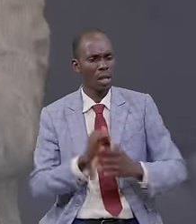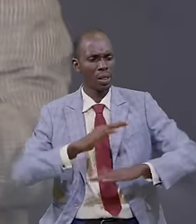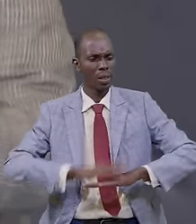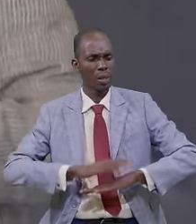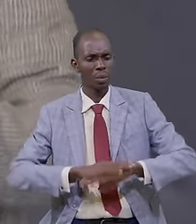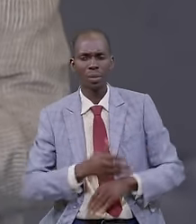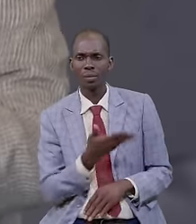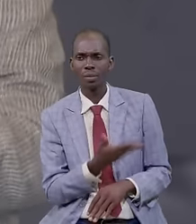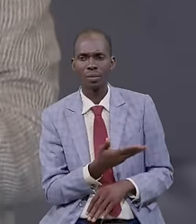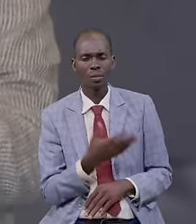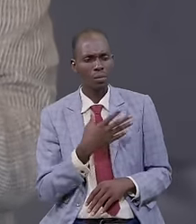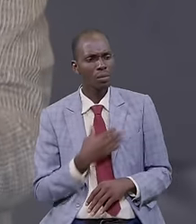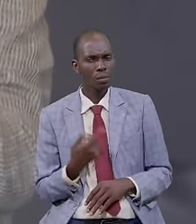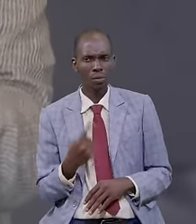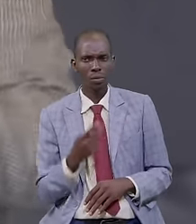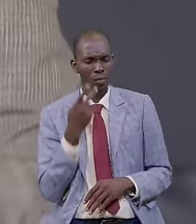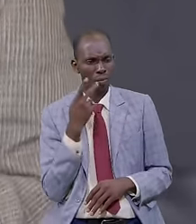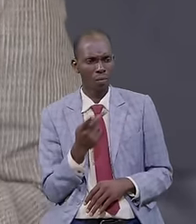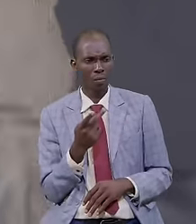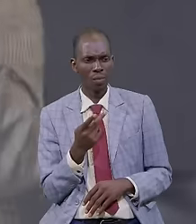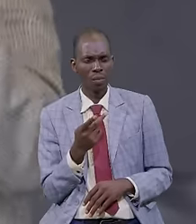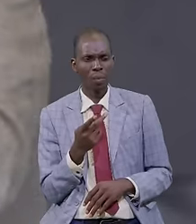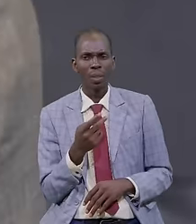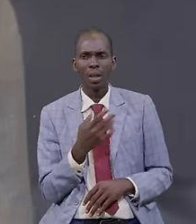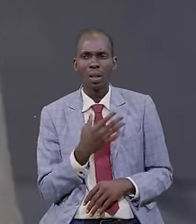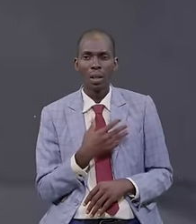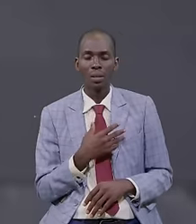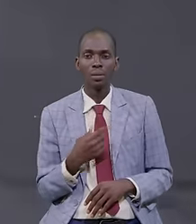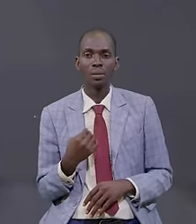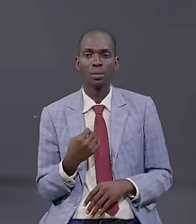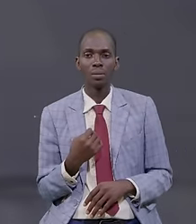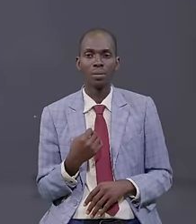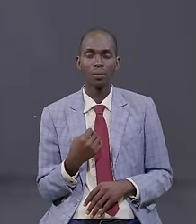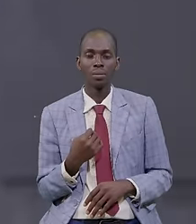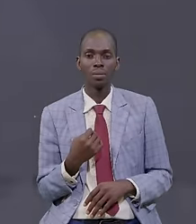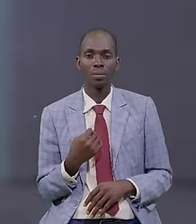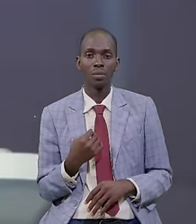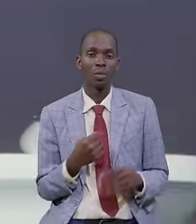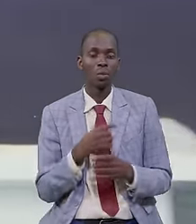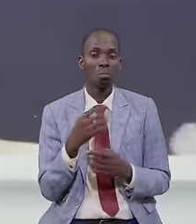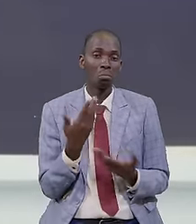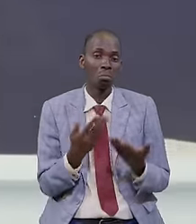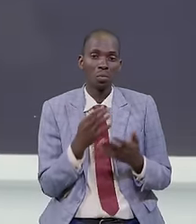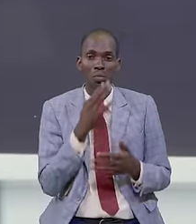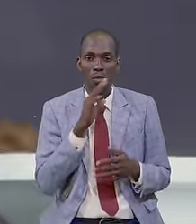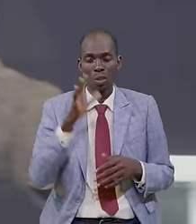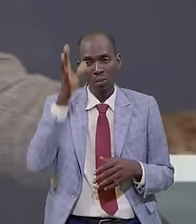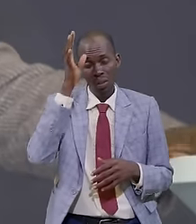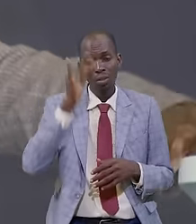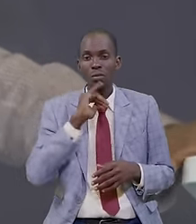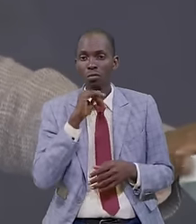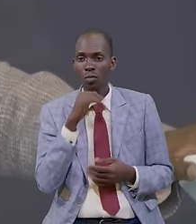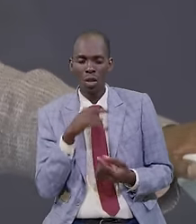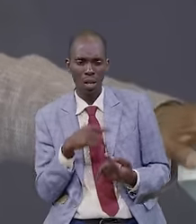the hands are moving, and it's doing tick, tick, tick. And when maybe your father, your mother is not there, you want